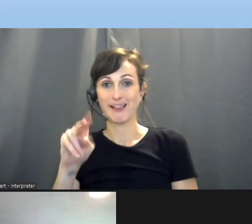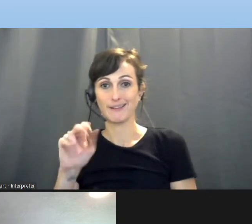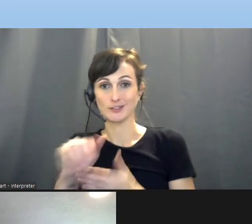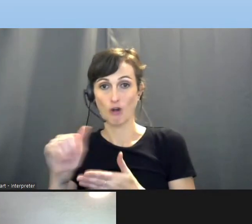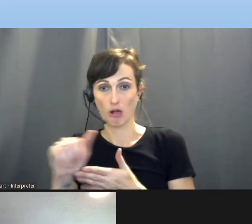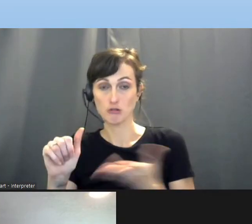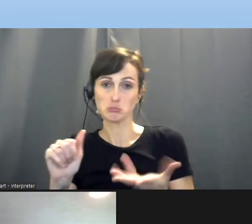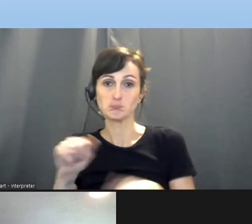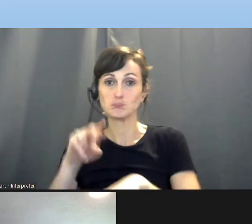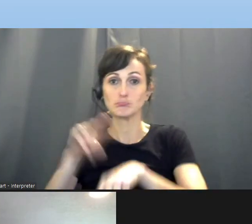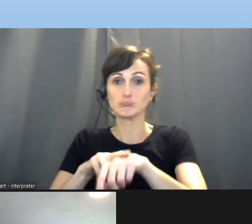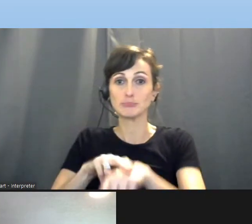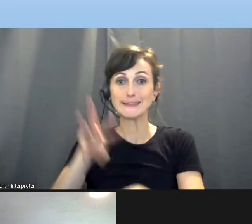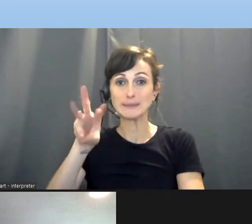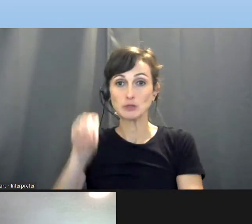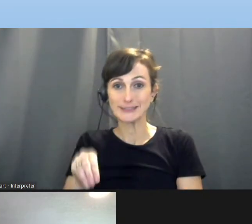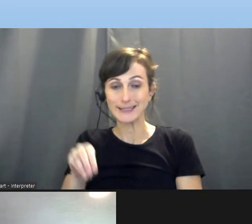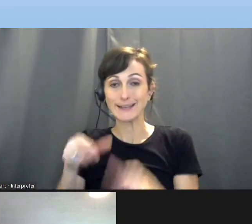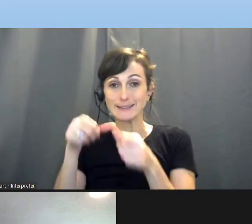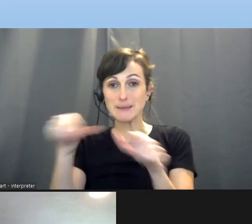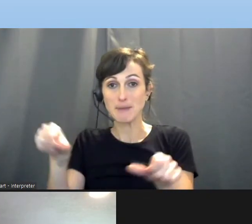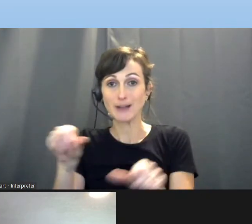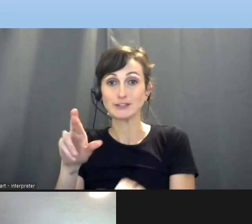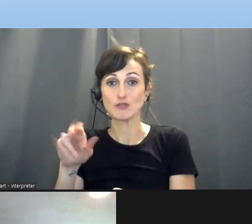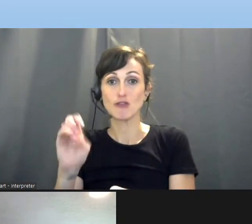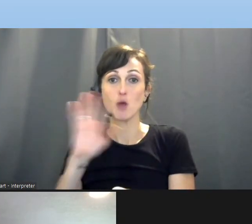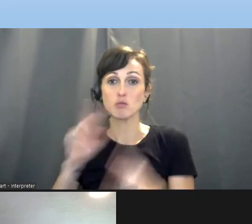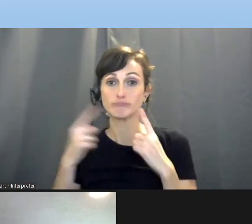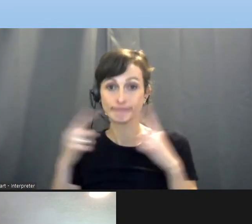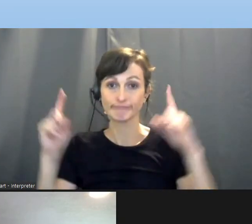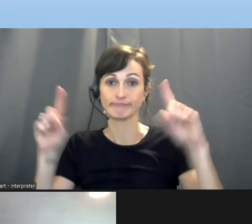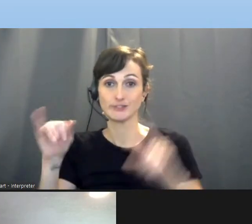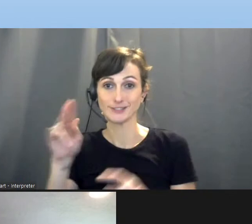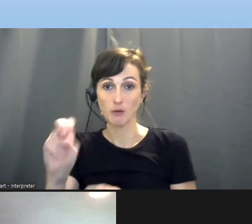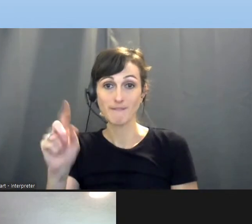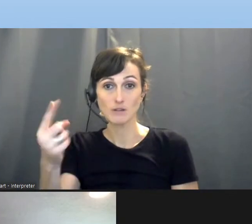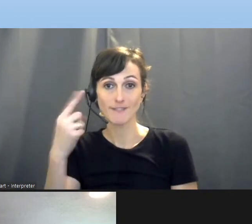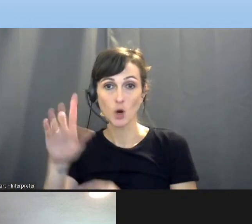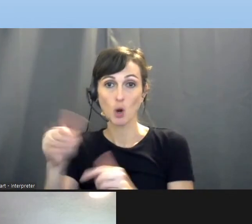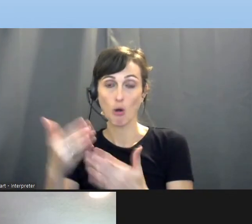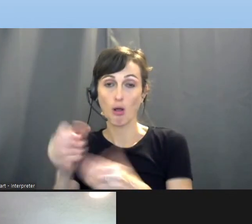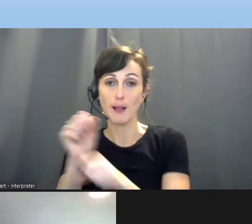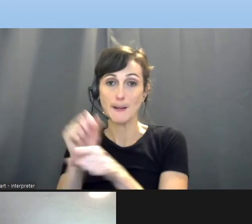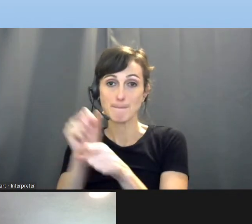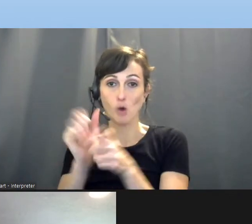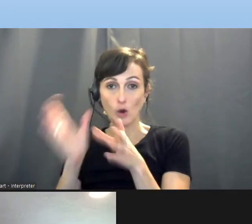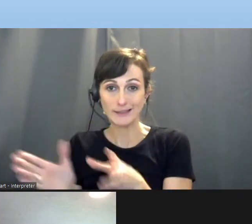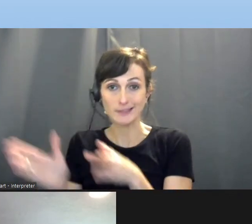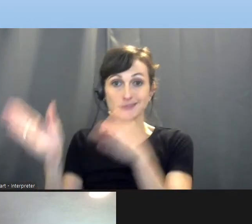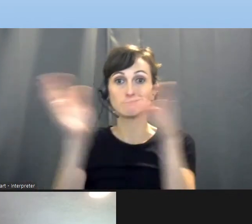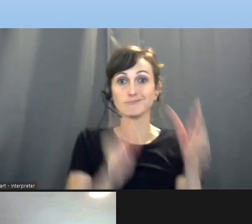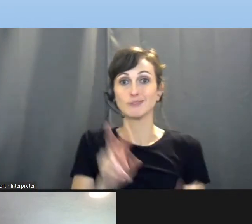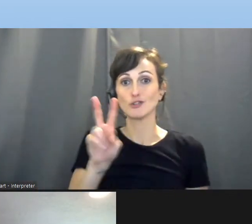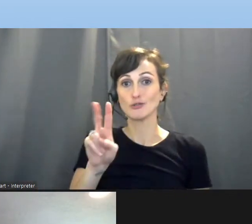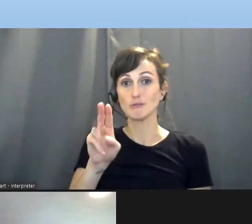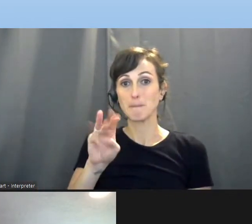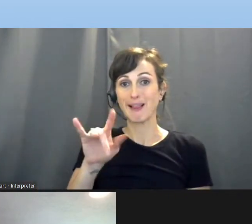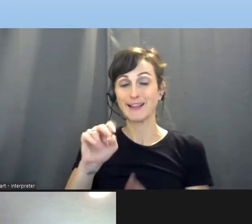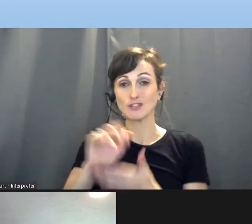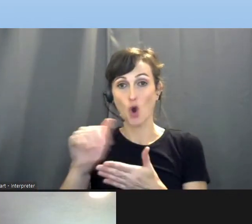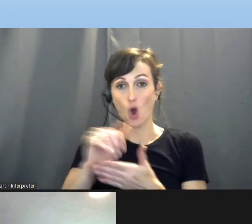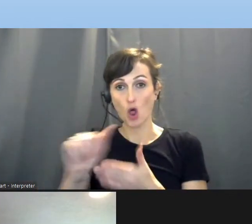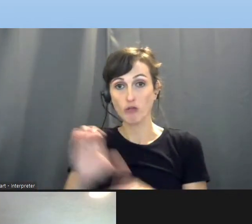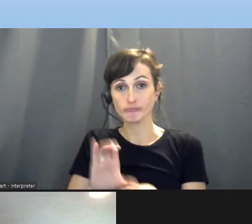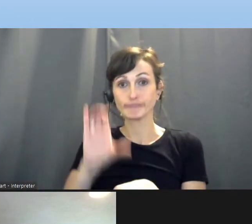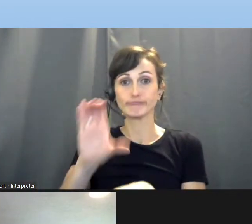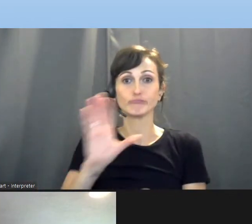Of course, the 6% deposit rate will go into effect January 1st for all the employees. The $2 million contribution, I believe, will be